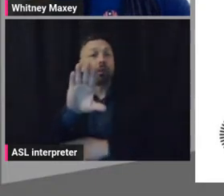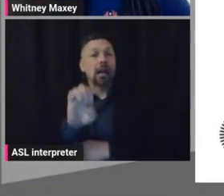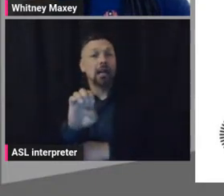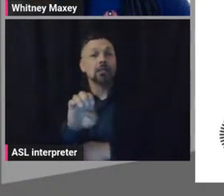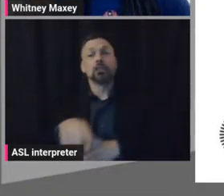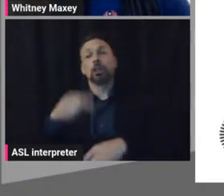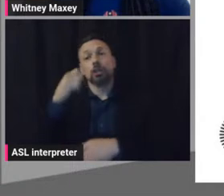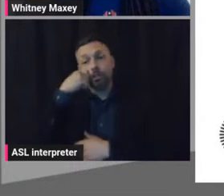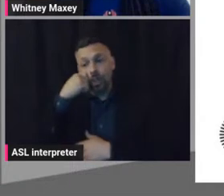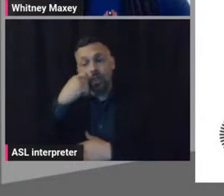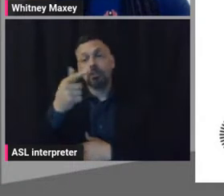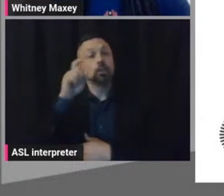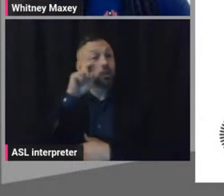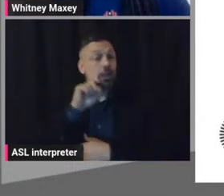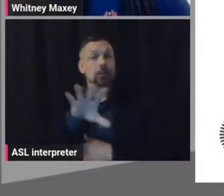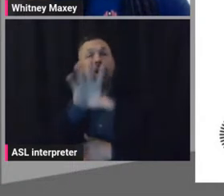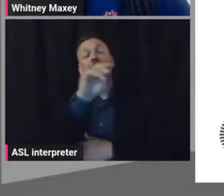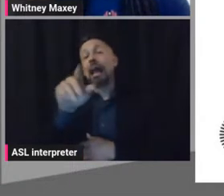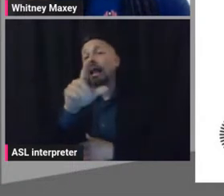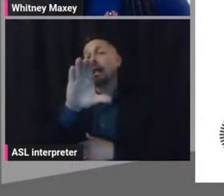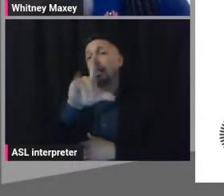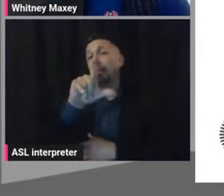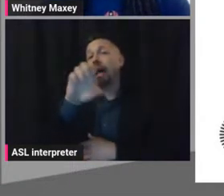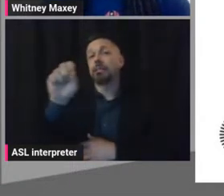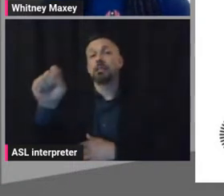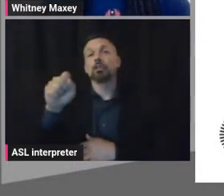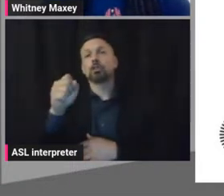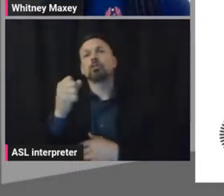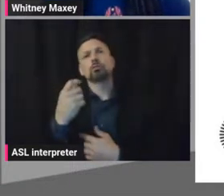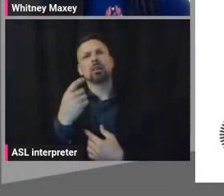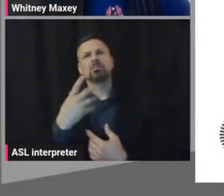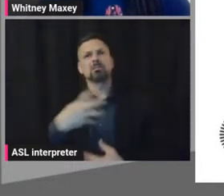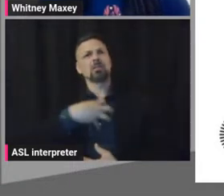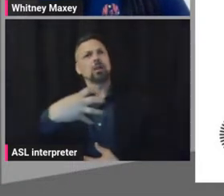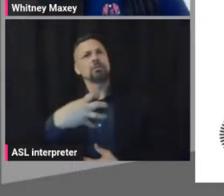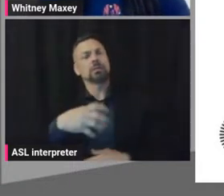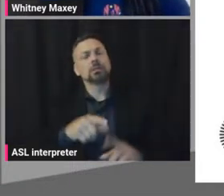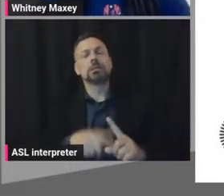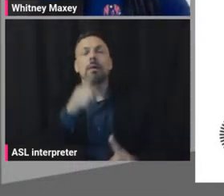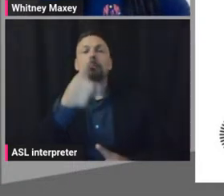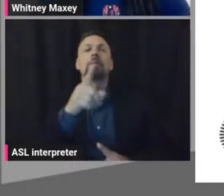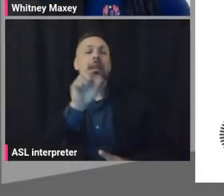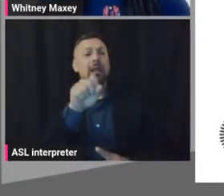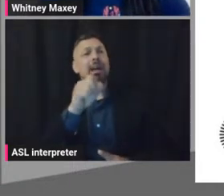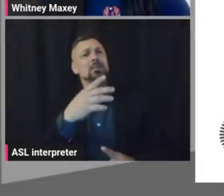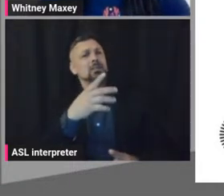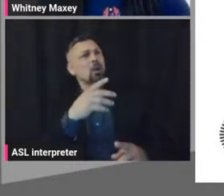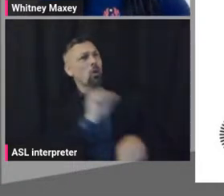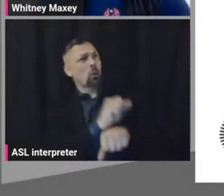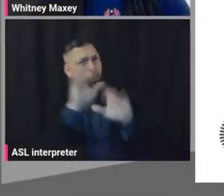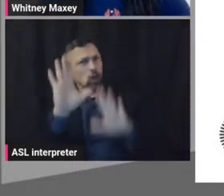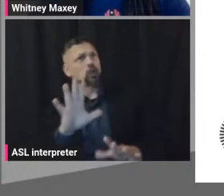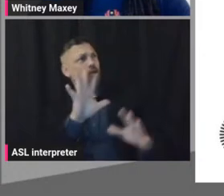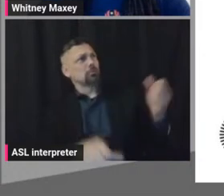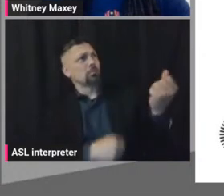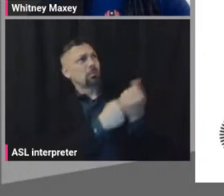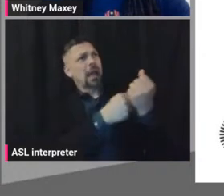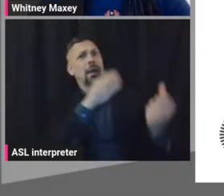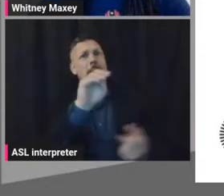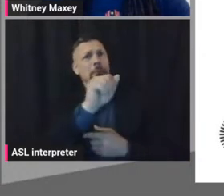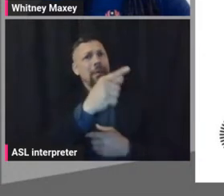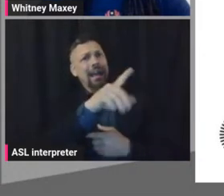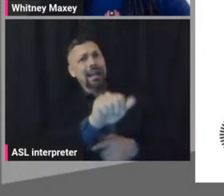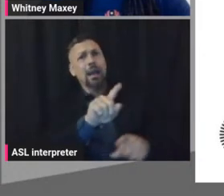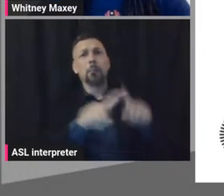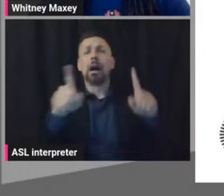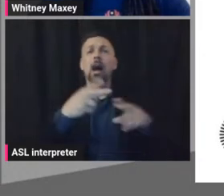grievances. Yes, there are workers, especially white workers, who back MAGA. But calling it a working class